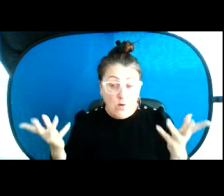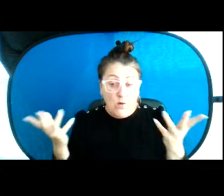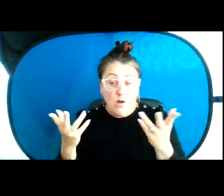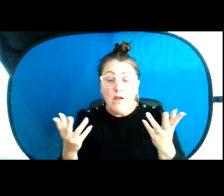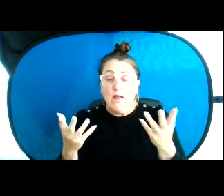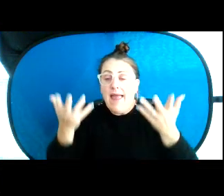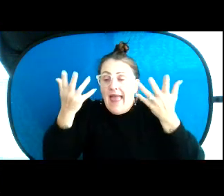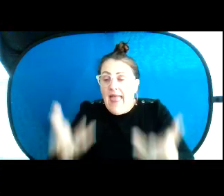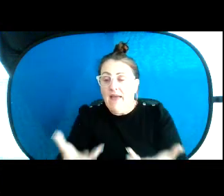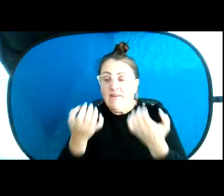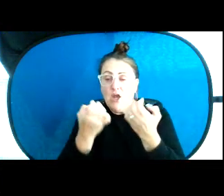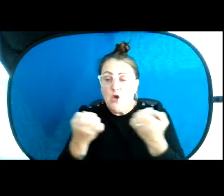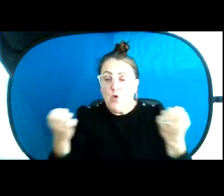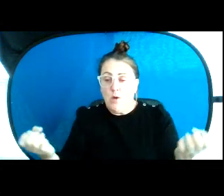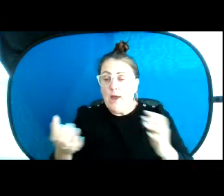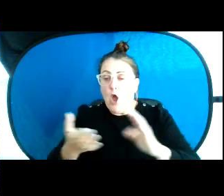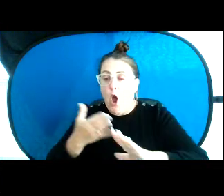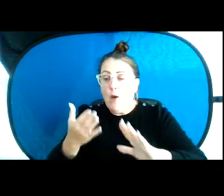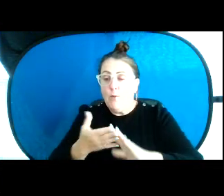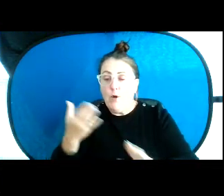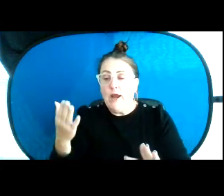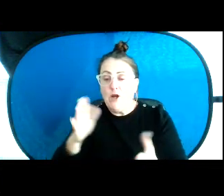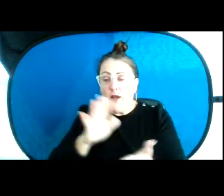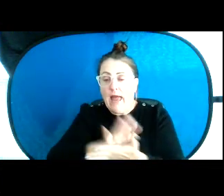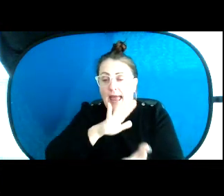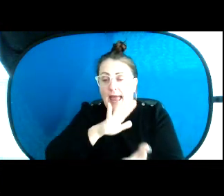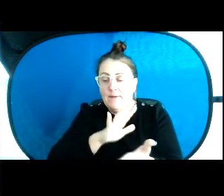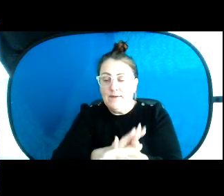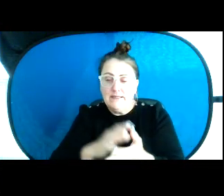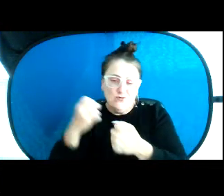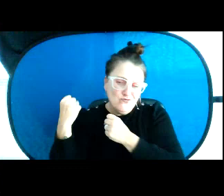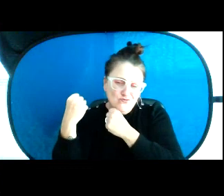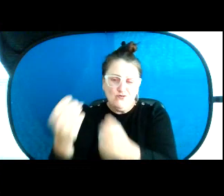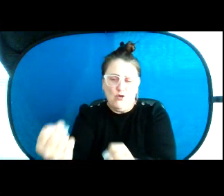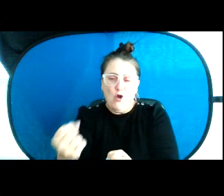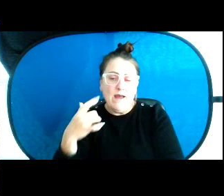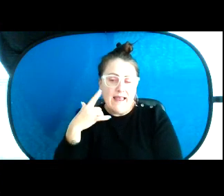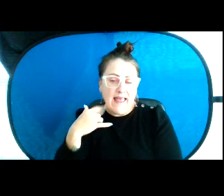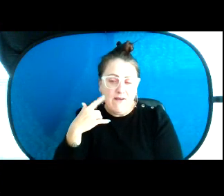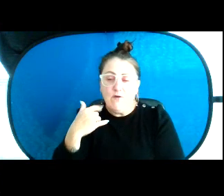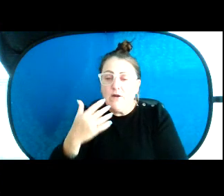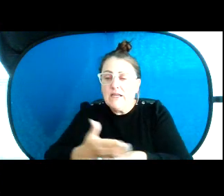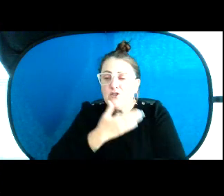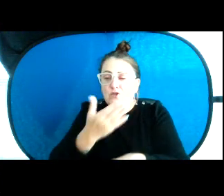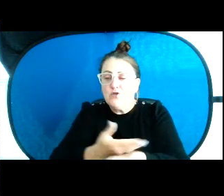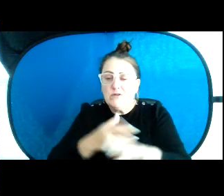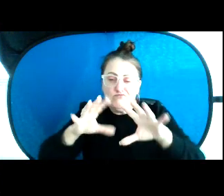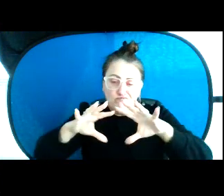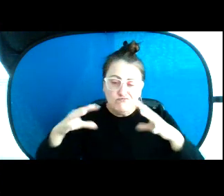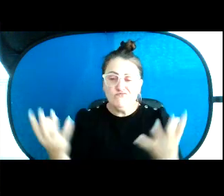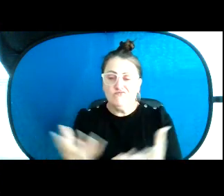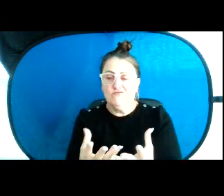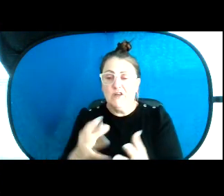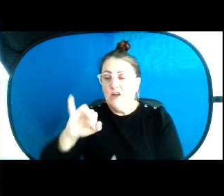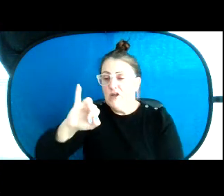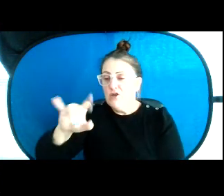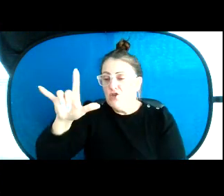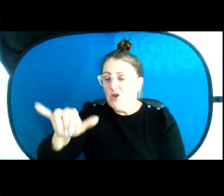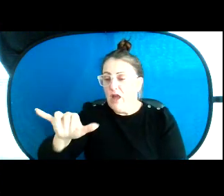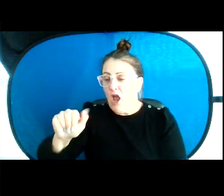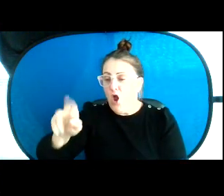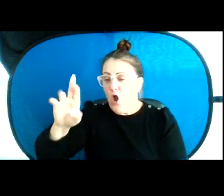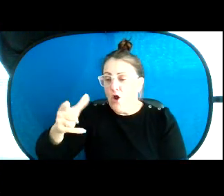Equipment Operator Academy, which continues to strengthen California's construction workforce. In July and August, the